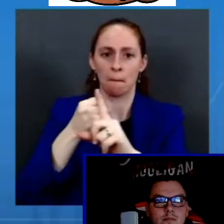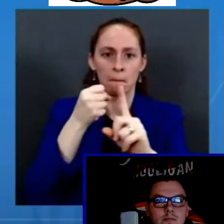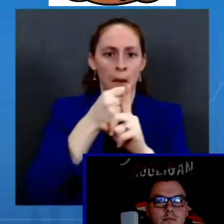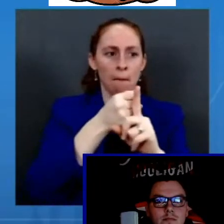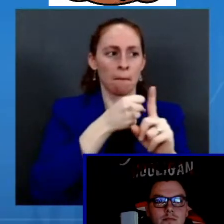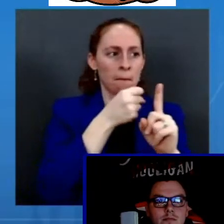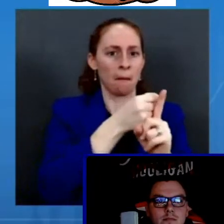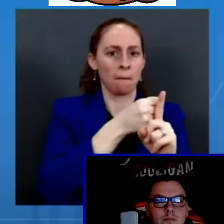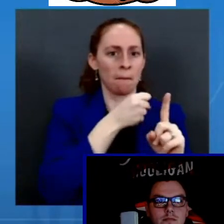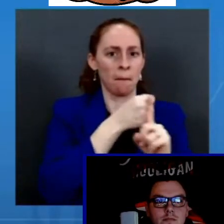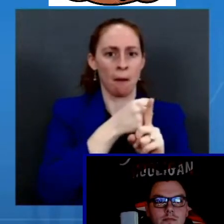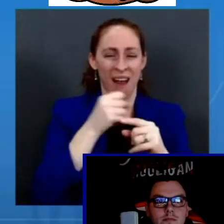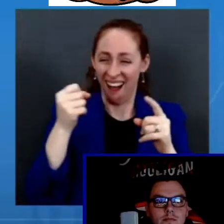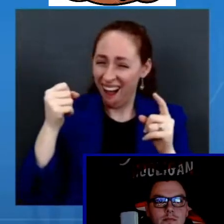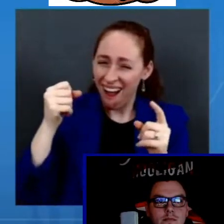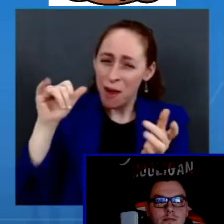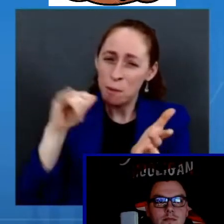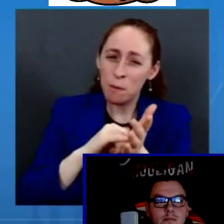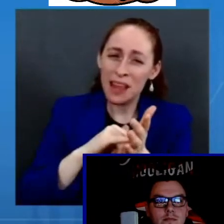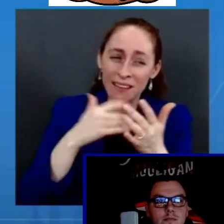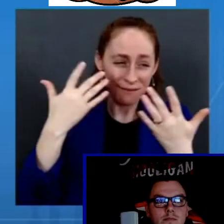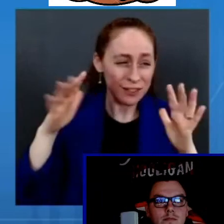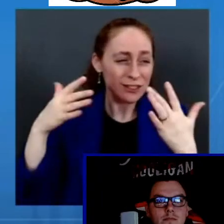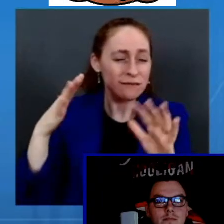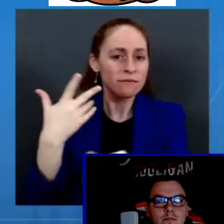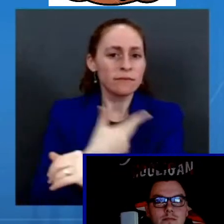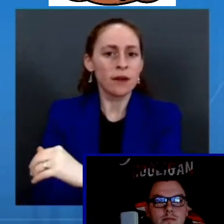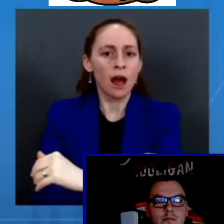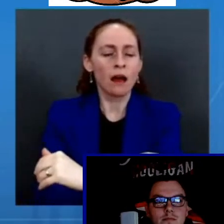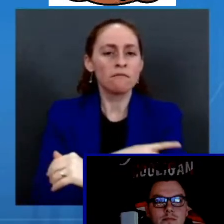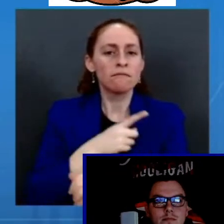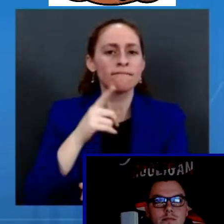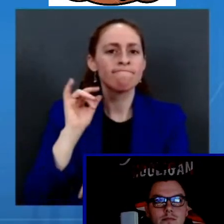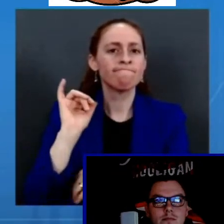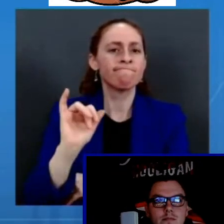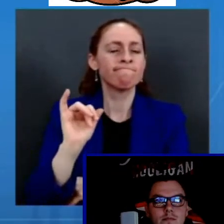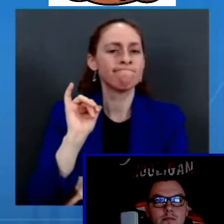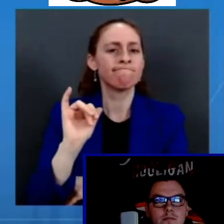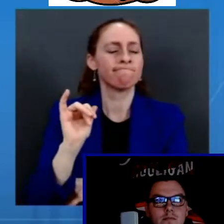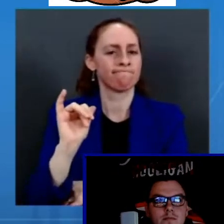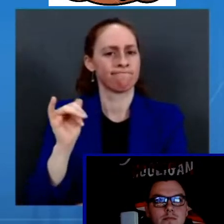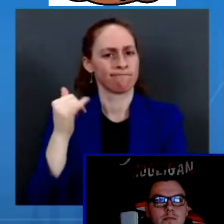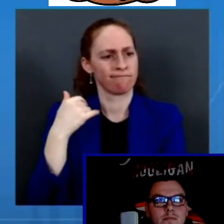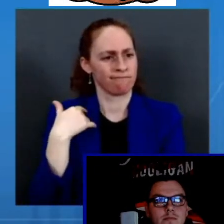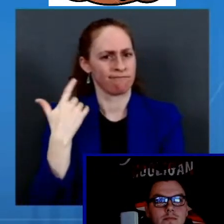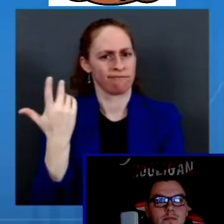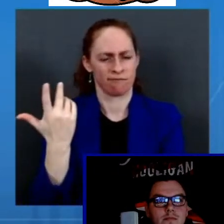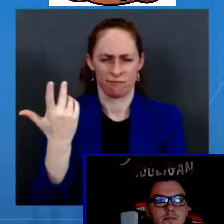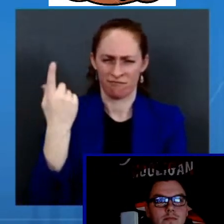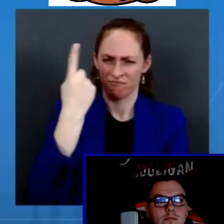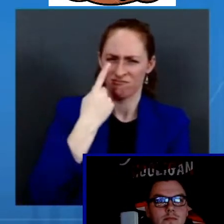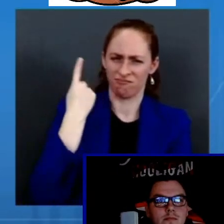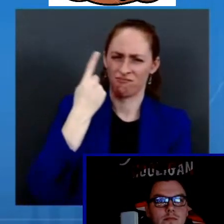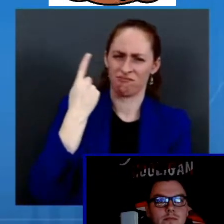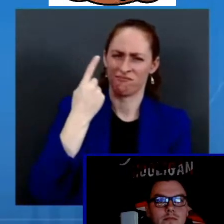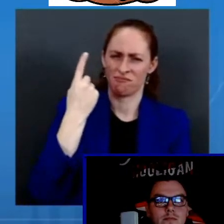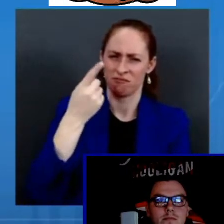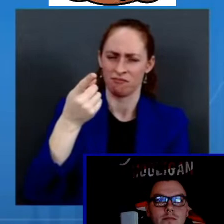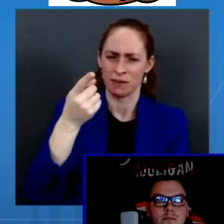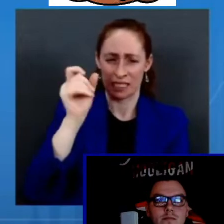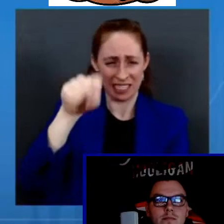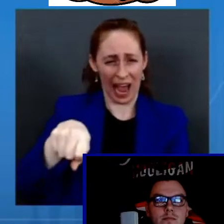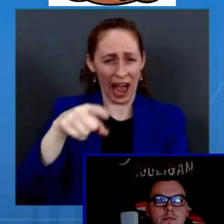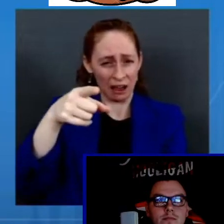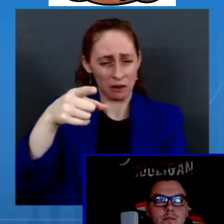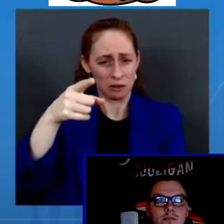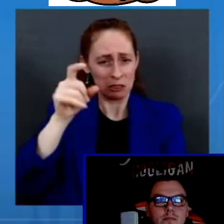vaccinated people? In other words, what proportion of COVID cases are vaccinated people? How that compares with what